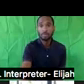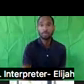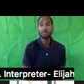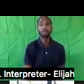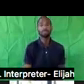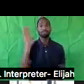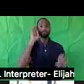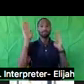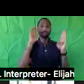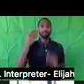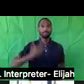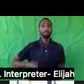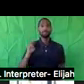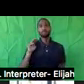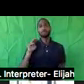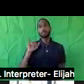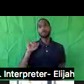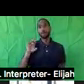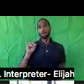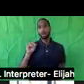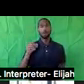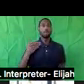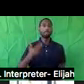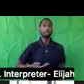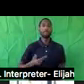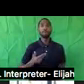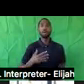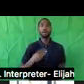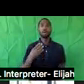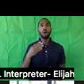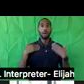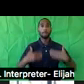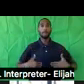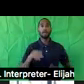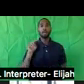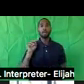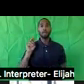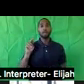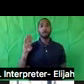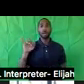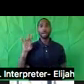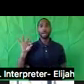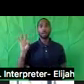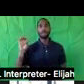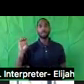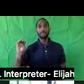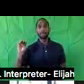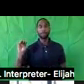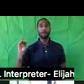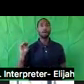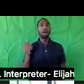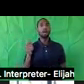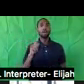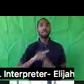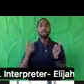everyone. This is Miro. I am a white-bodied, non-binary femme with a little bit of a different look